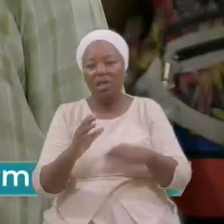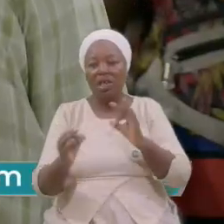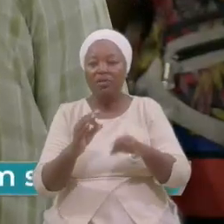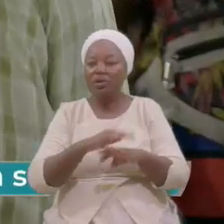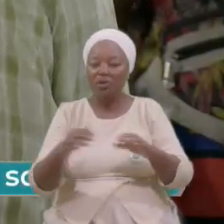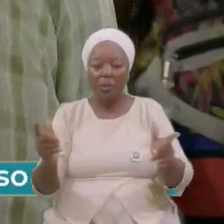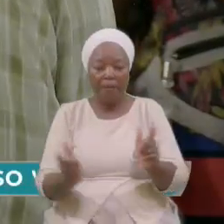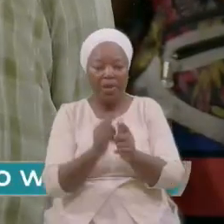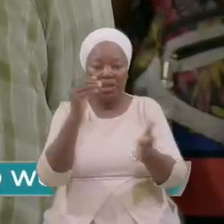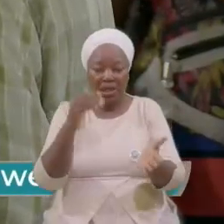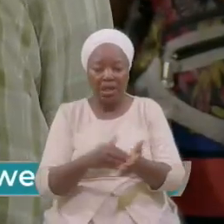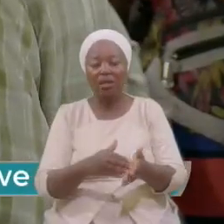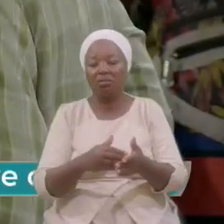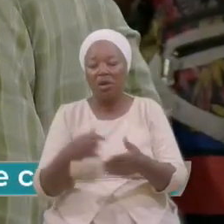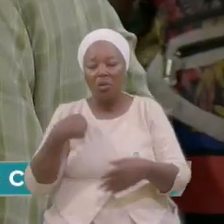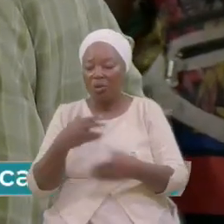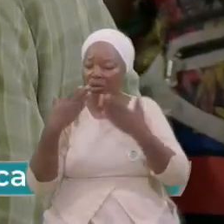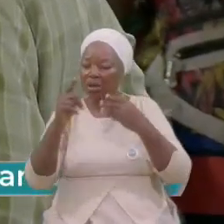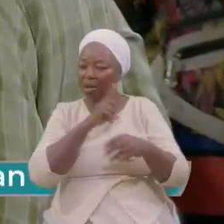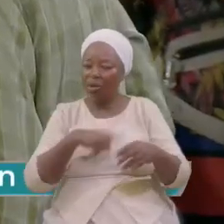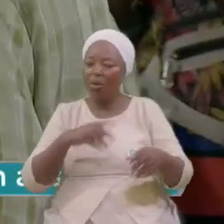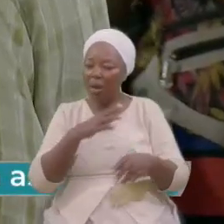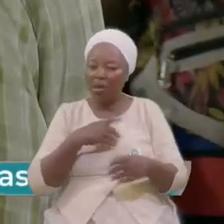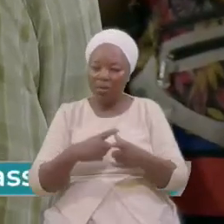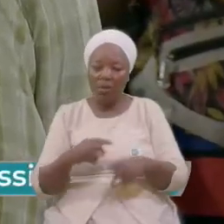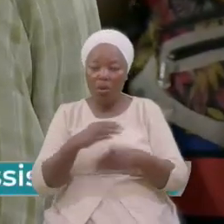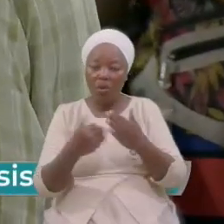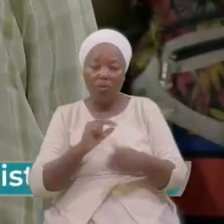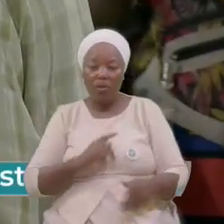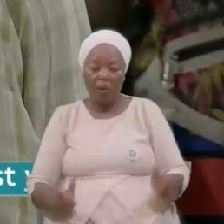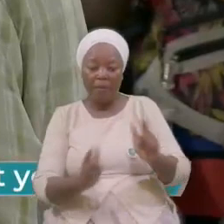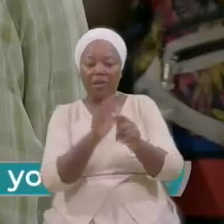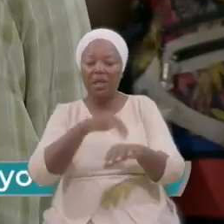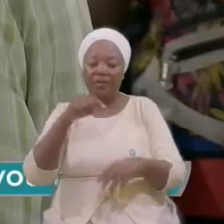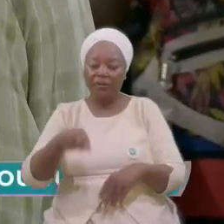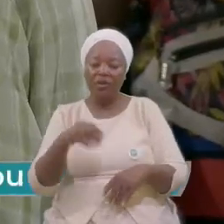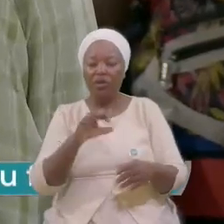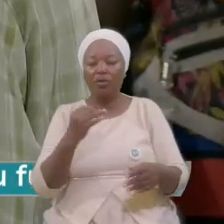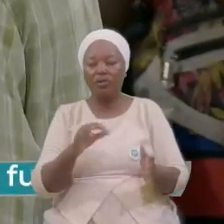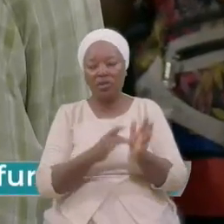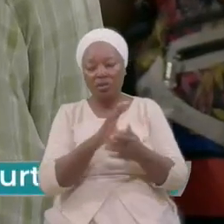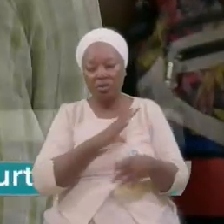Jesus. Praise the Lord. So please, it's a serious business.